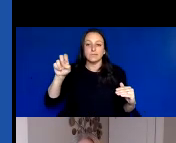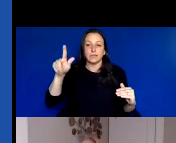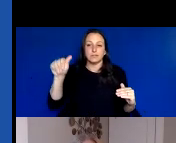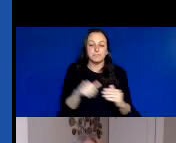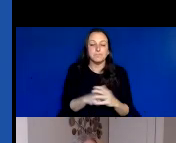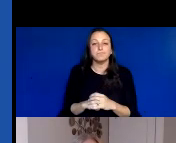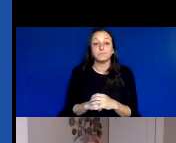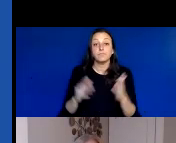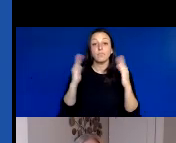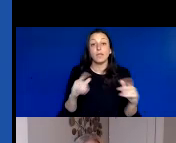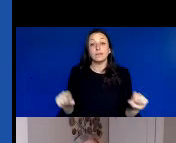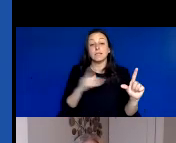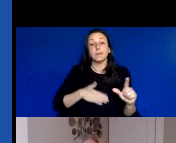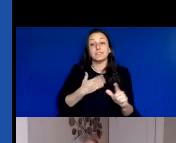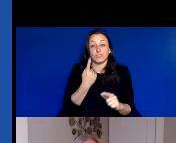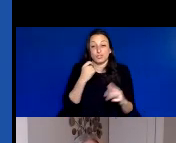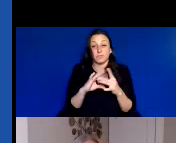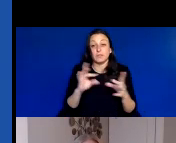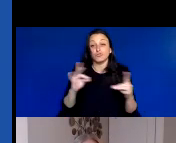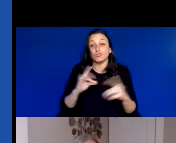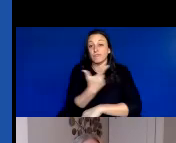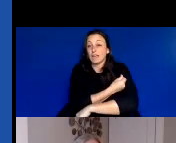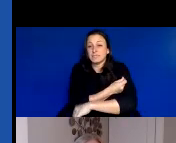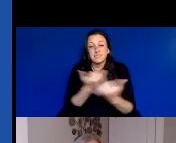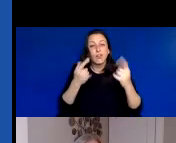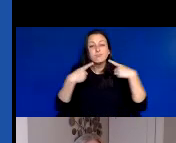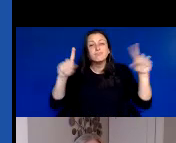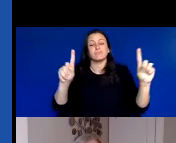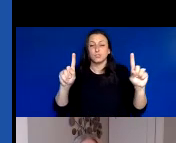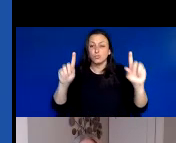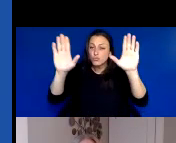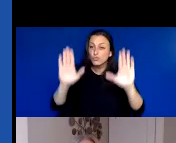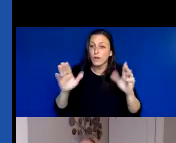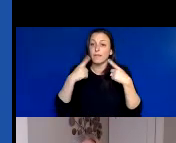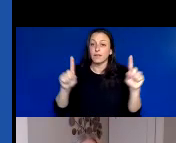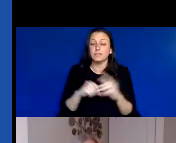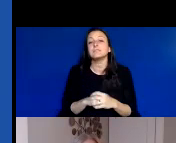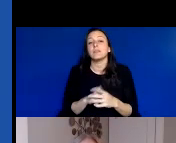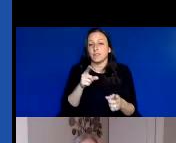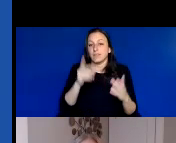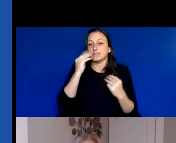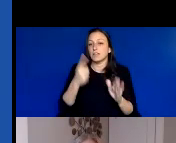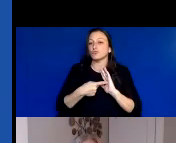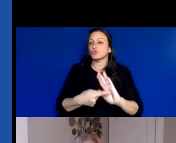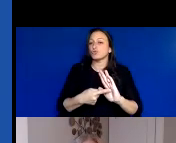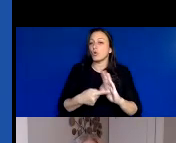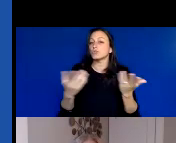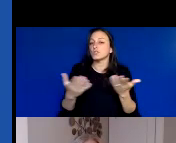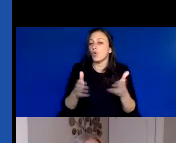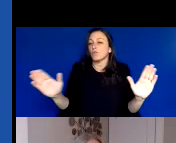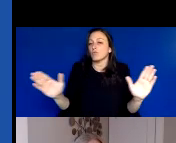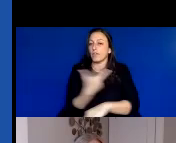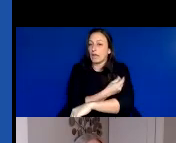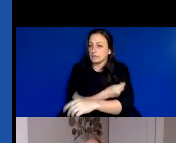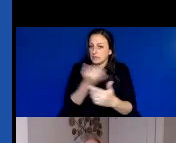But as I've mentioned, vaccines continue to be highly effective. And this is data that we produce that tracks the overall vaccine effectiveness against